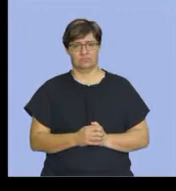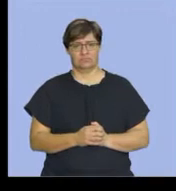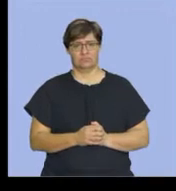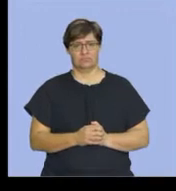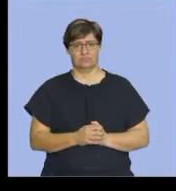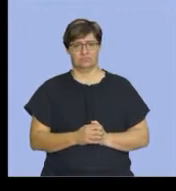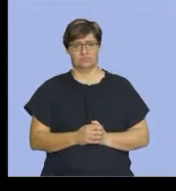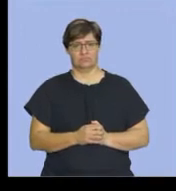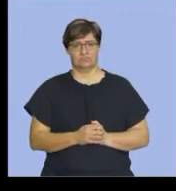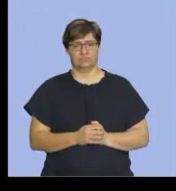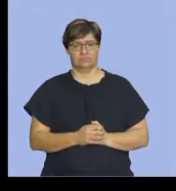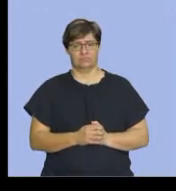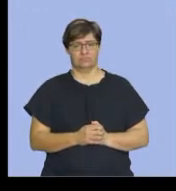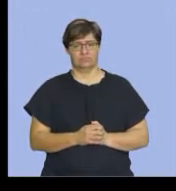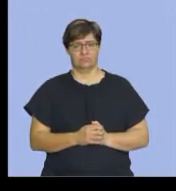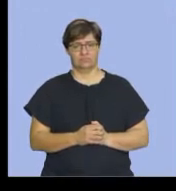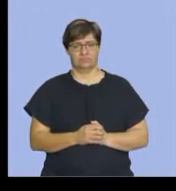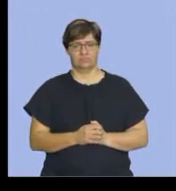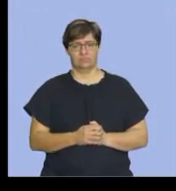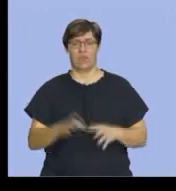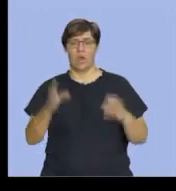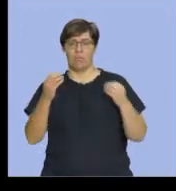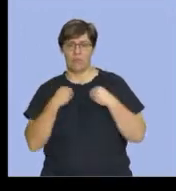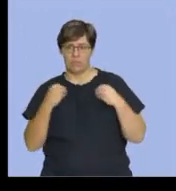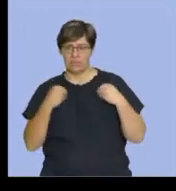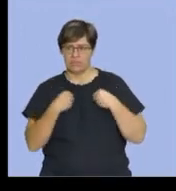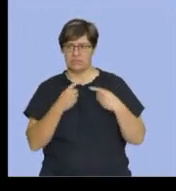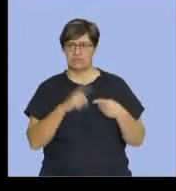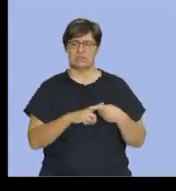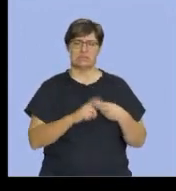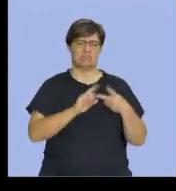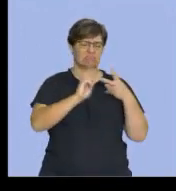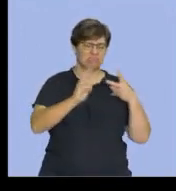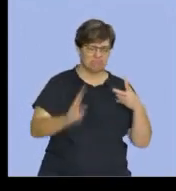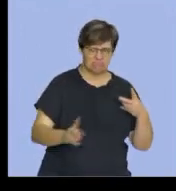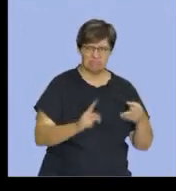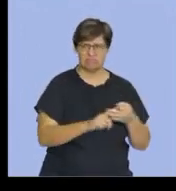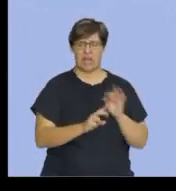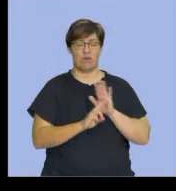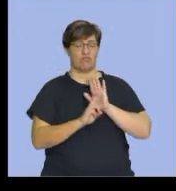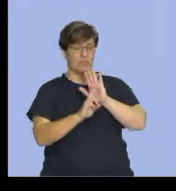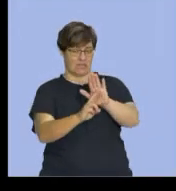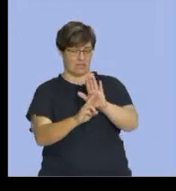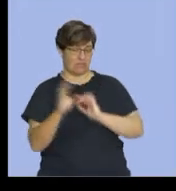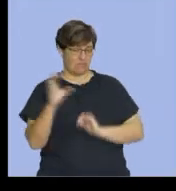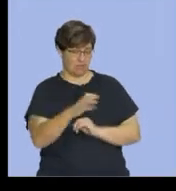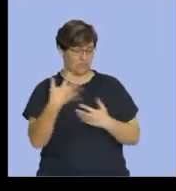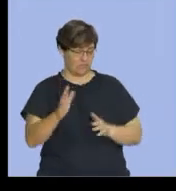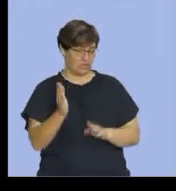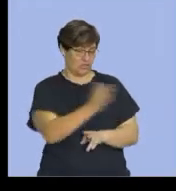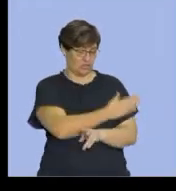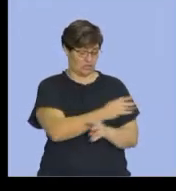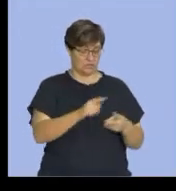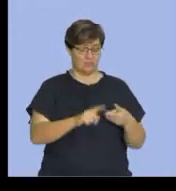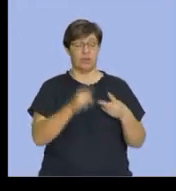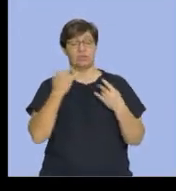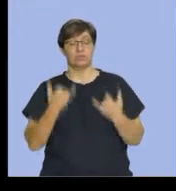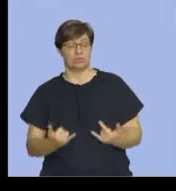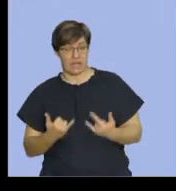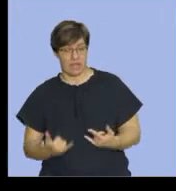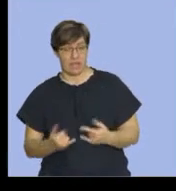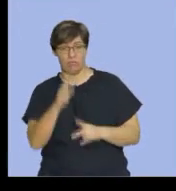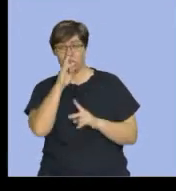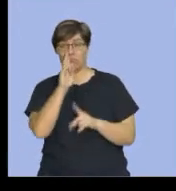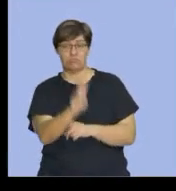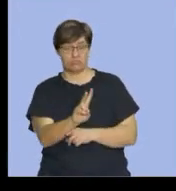So we've done properties, types, and representation of forces last time. Today, we're going